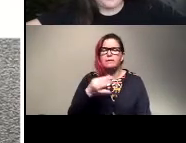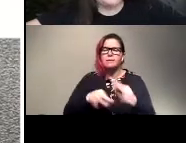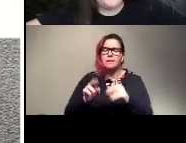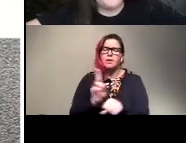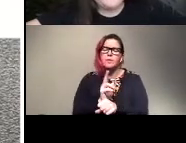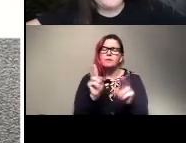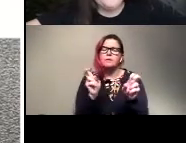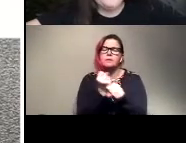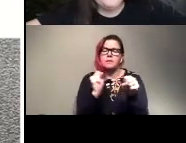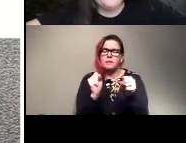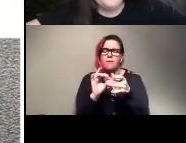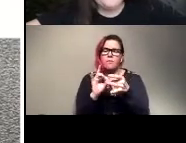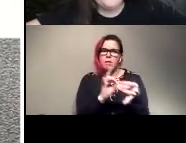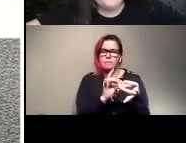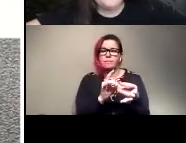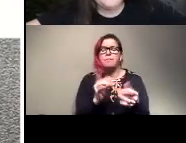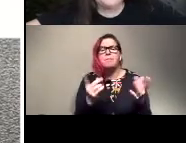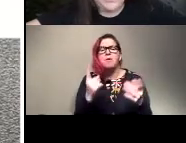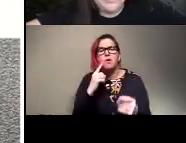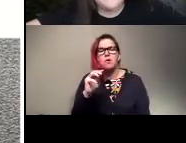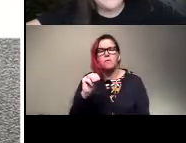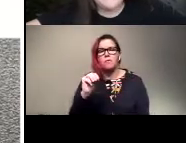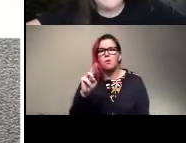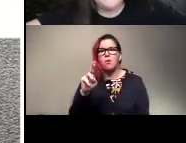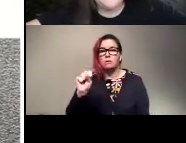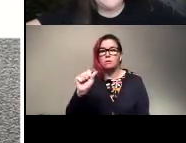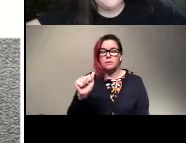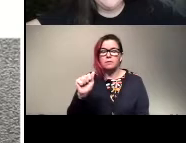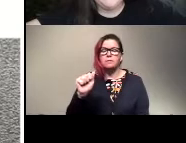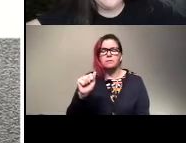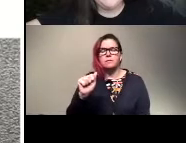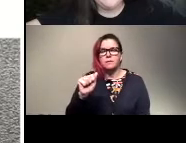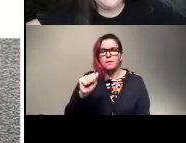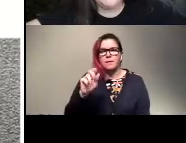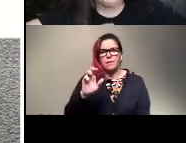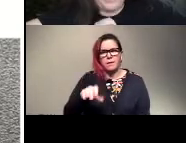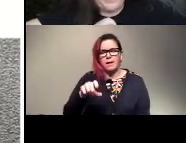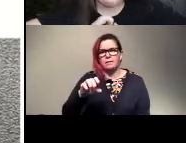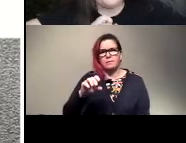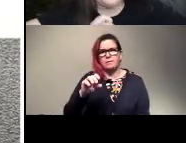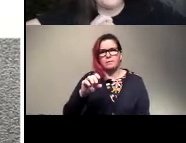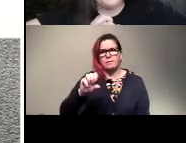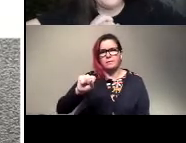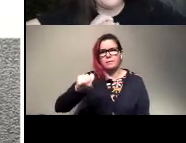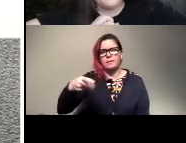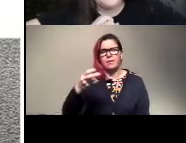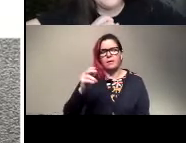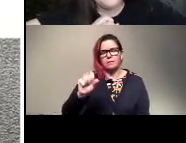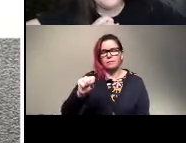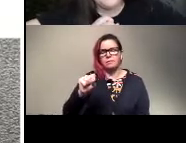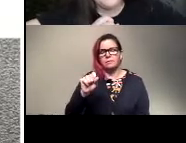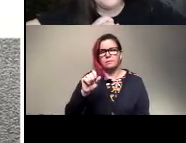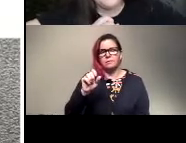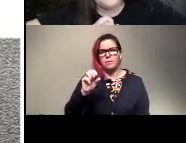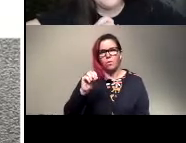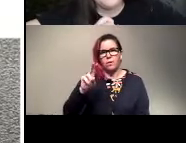So for example, you may have heard of MRSA, which stands for methicillin-resistant Staph aureus or Staphylococcus aureus. So Staphylococcus aureus